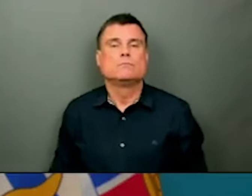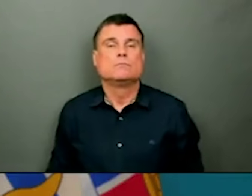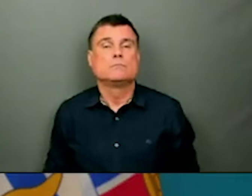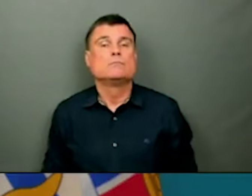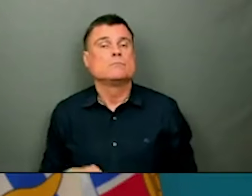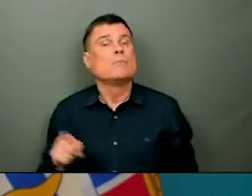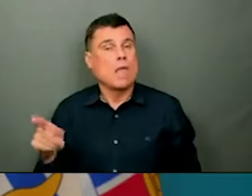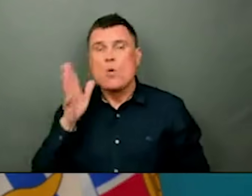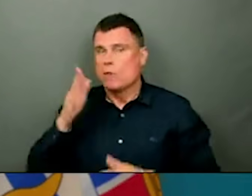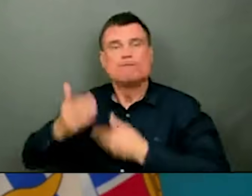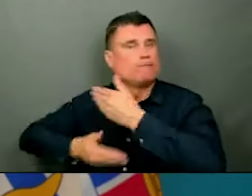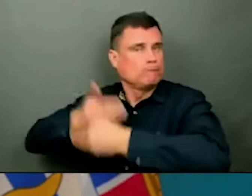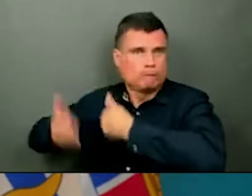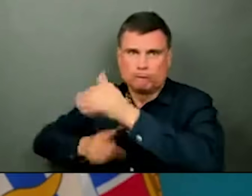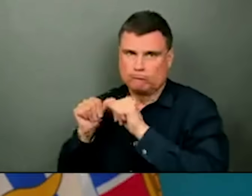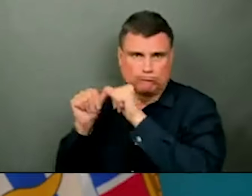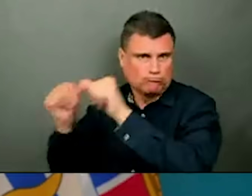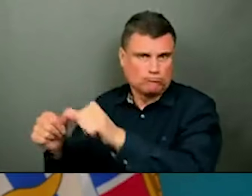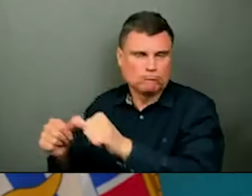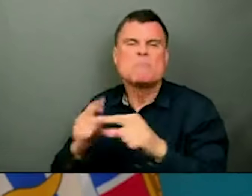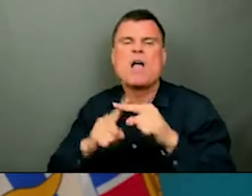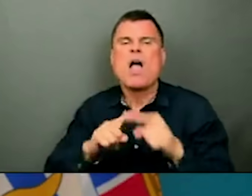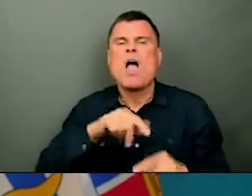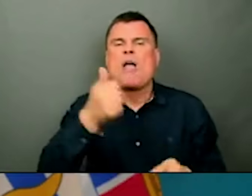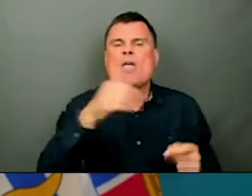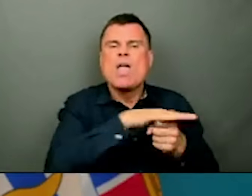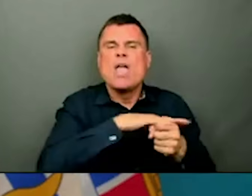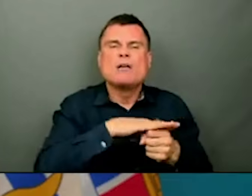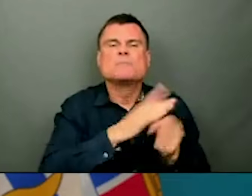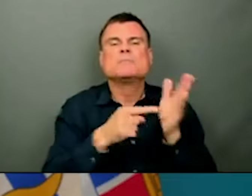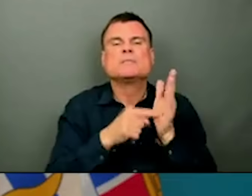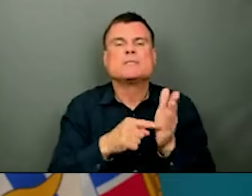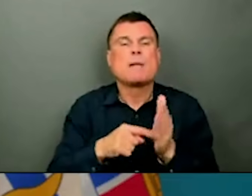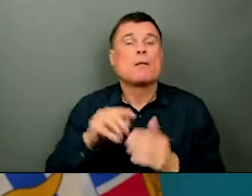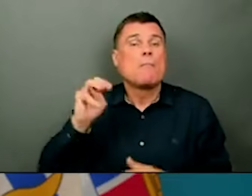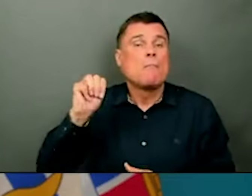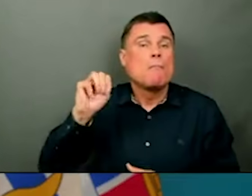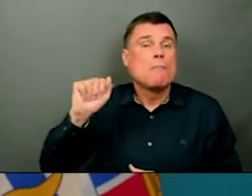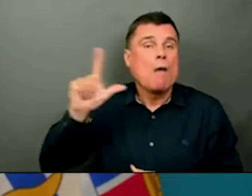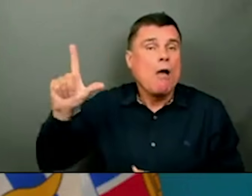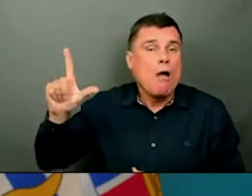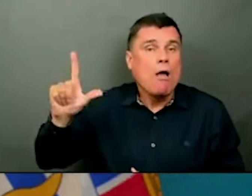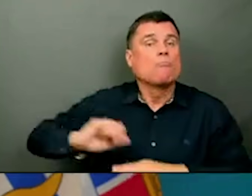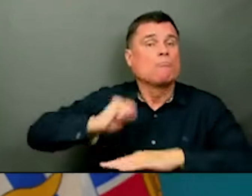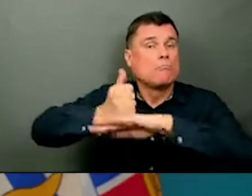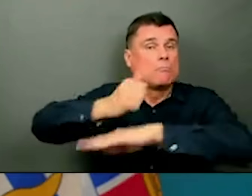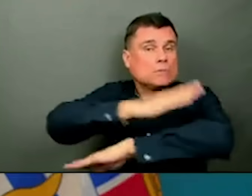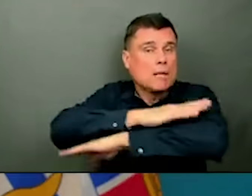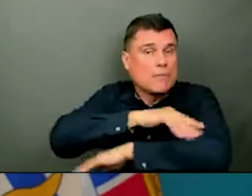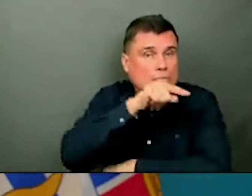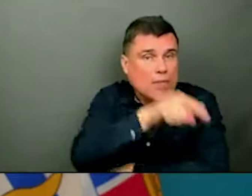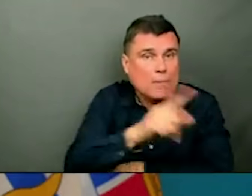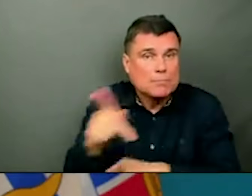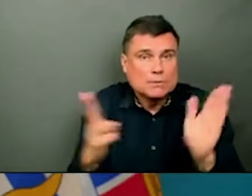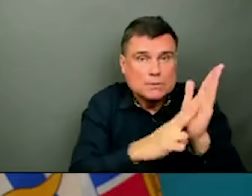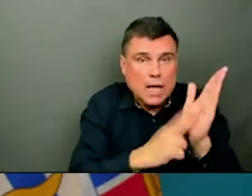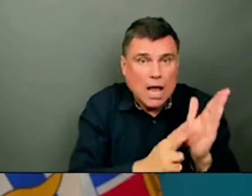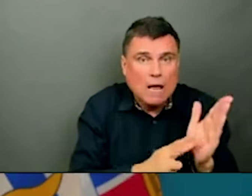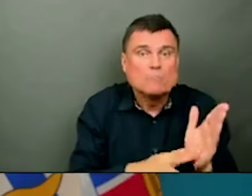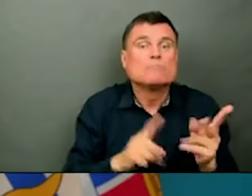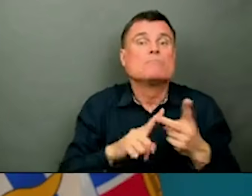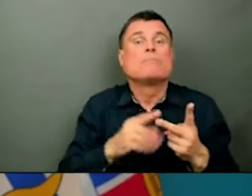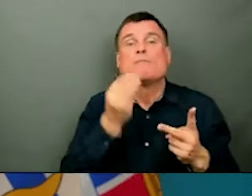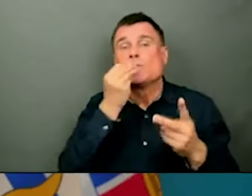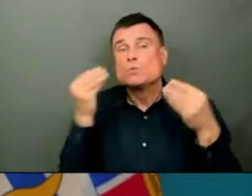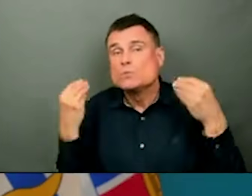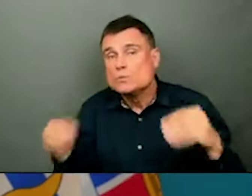other areas that we mentioned that are highly accessible, like malls, some of the grocery stores, et cetera, et cetera. So, yes,